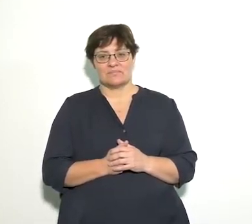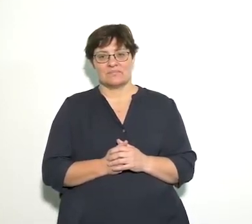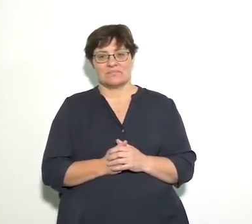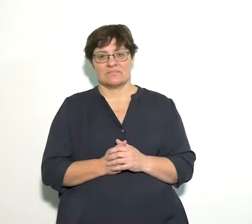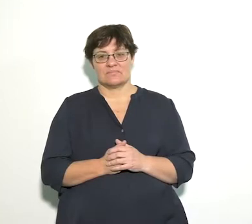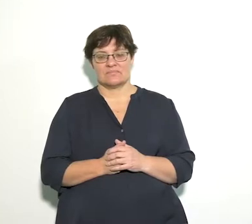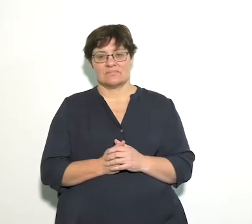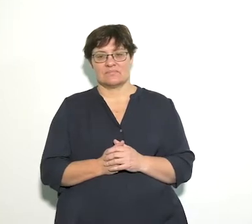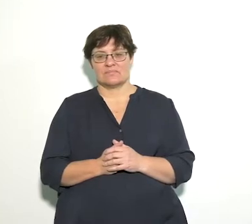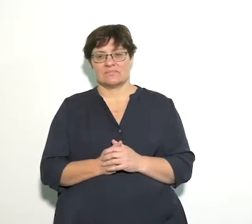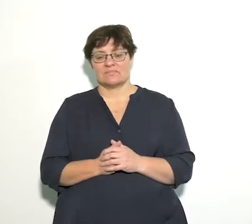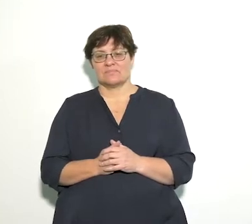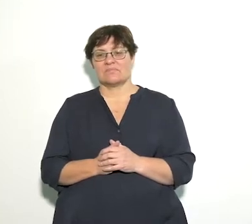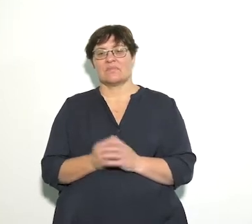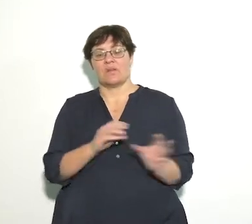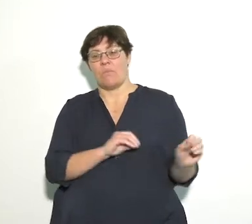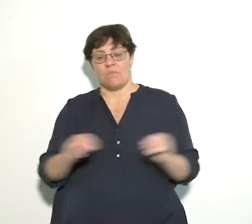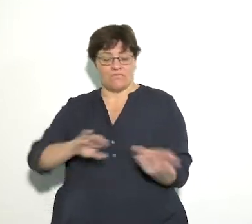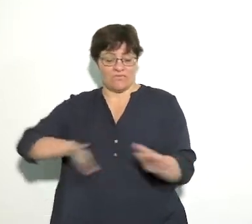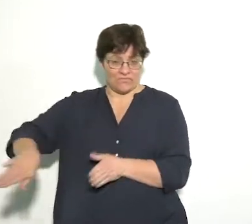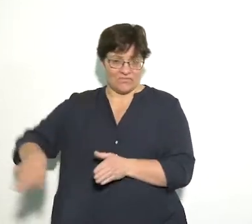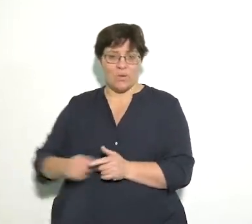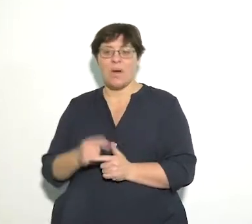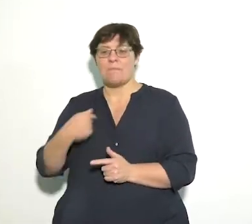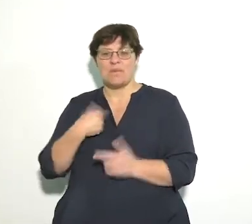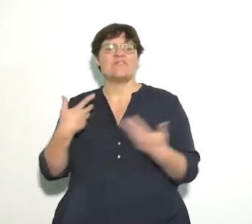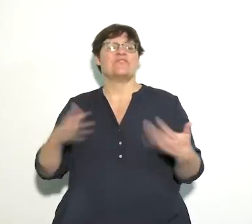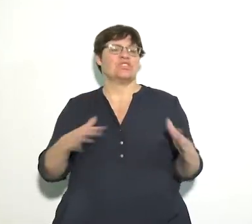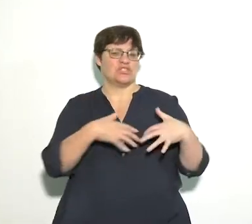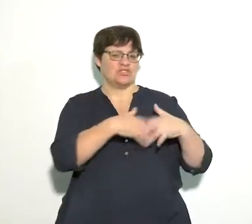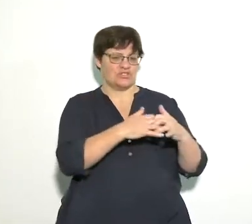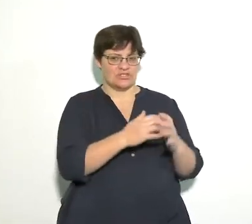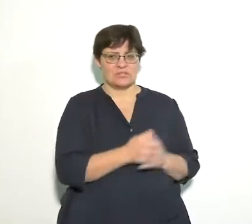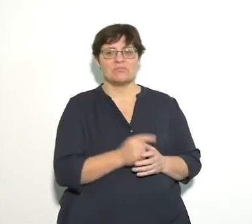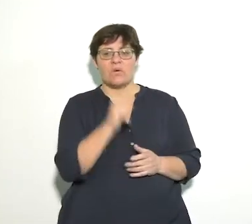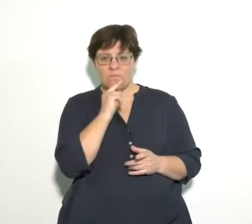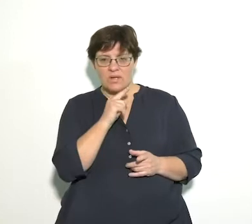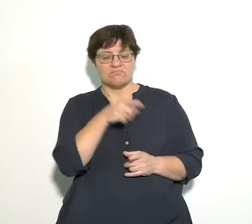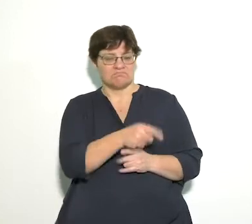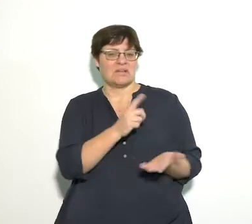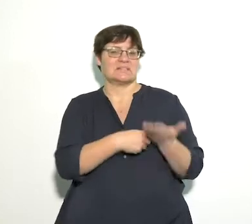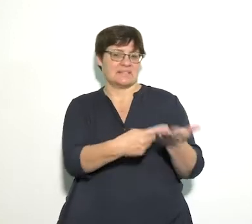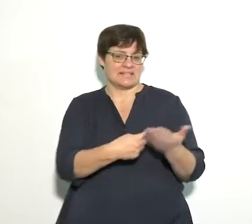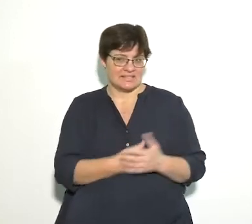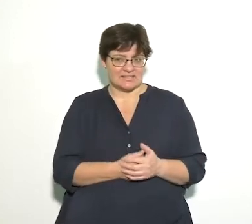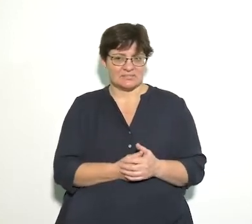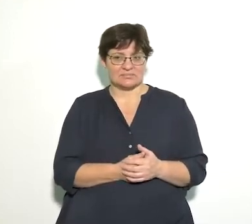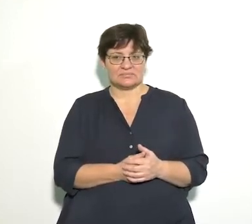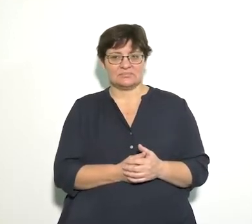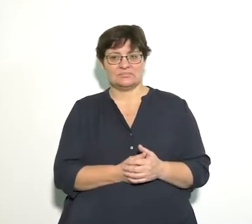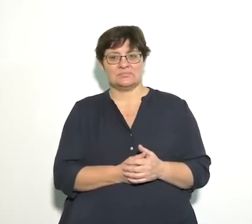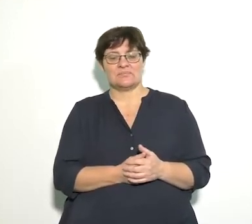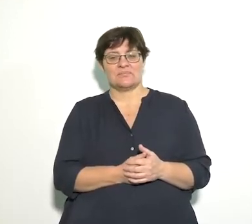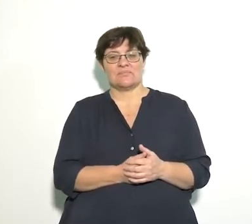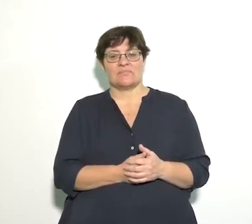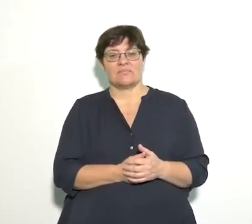card. There we go. I'm going to move this one to the side because there's one that I've created already that we can talk through.